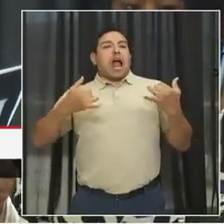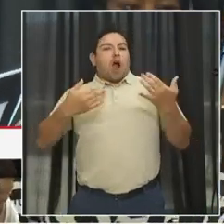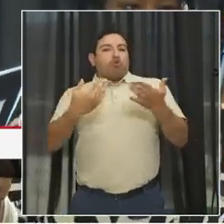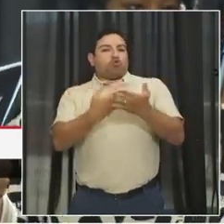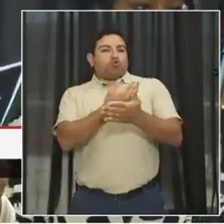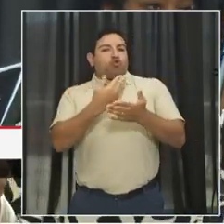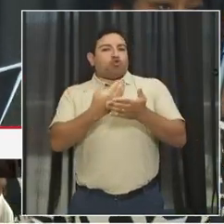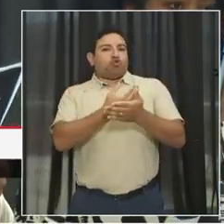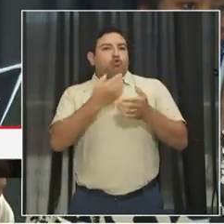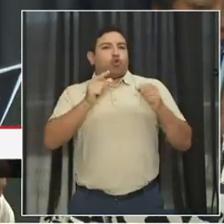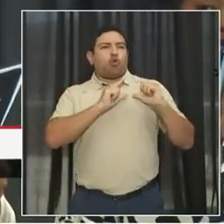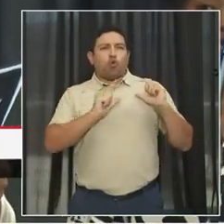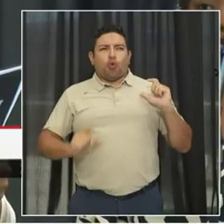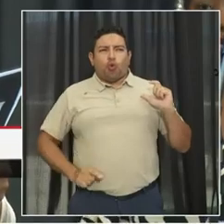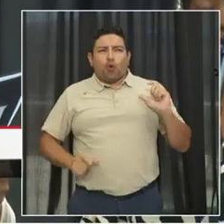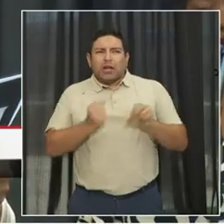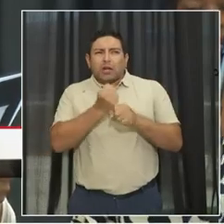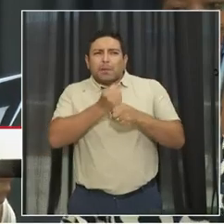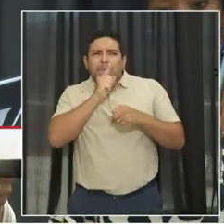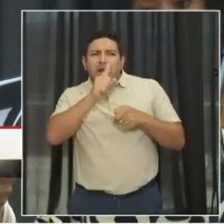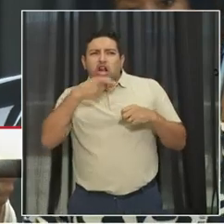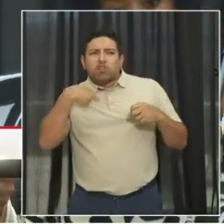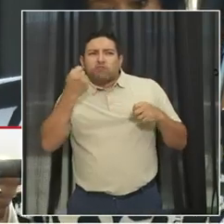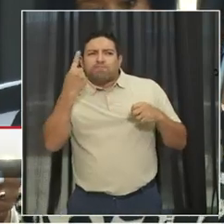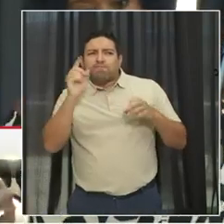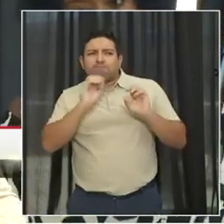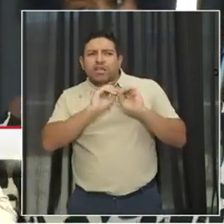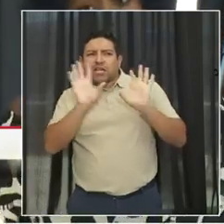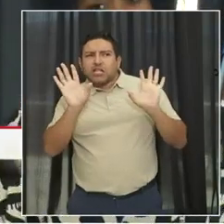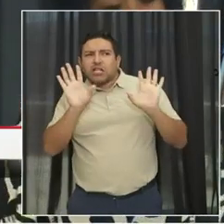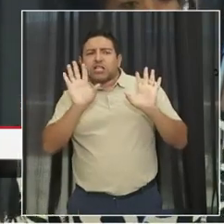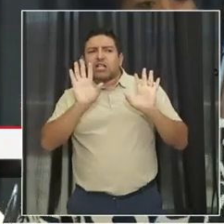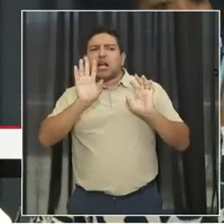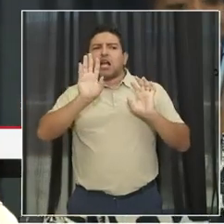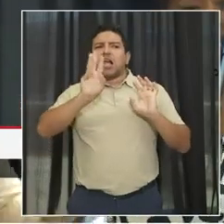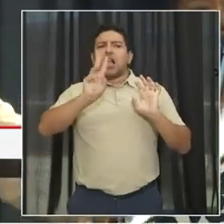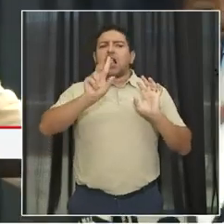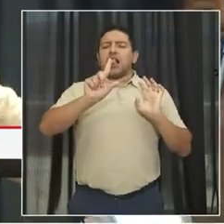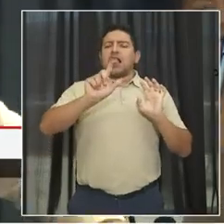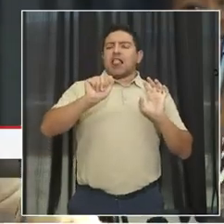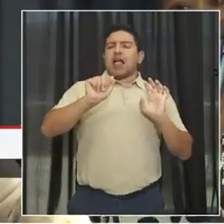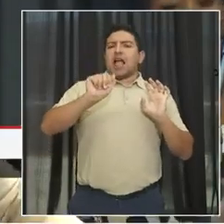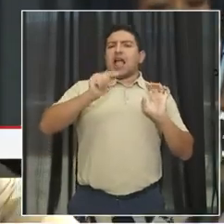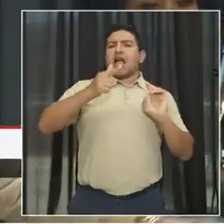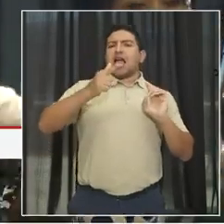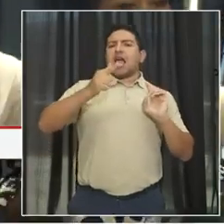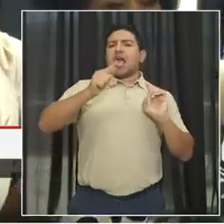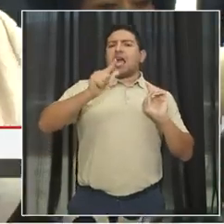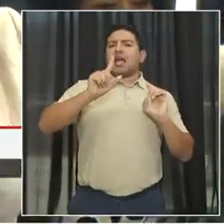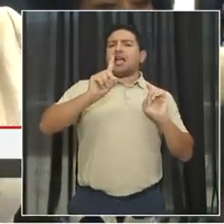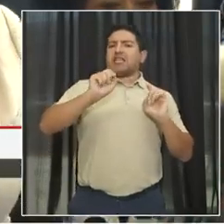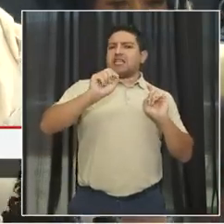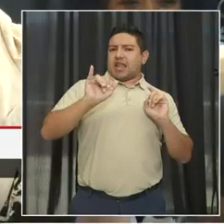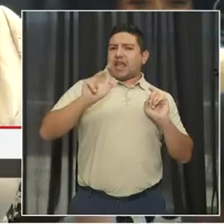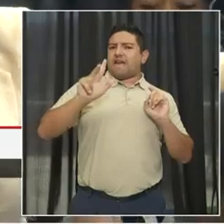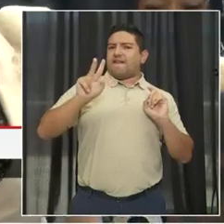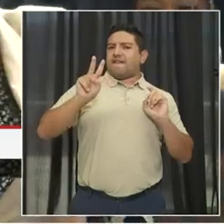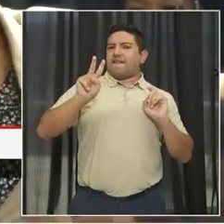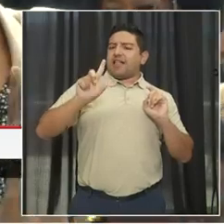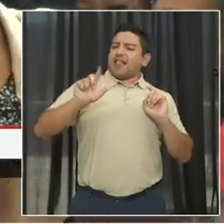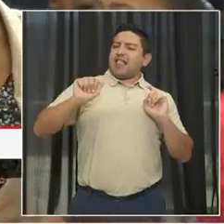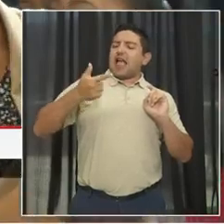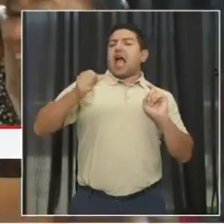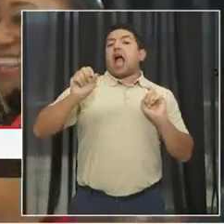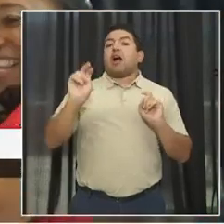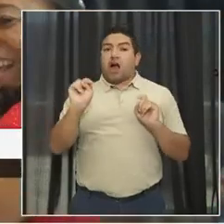And am I getting this right? Vinnie Lagan? Vinay Lagan, where are you? Vinay Lagan, let's give it up for Miss